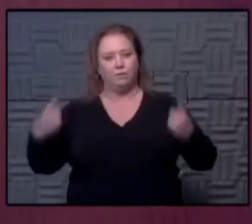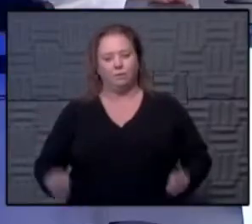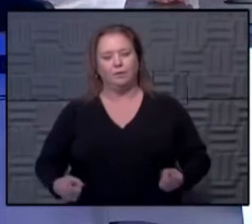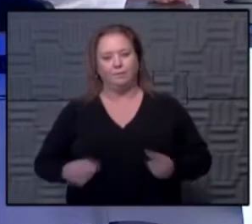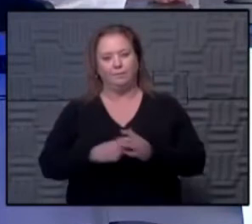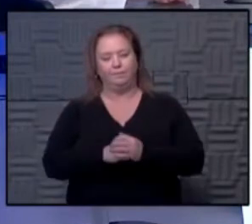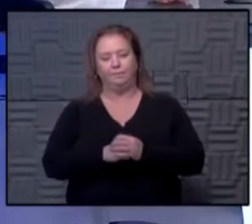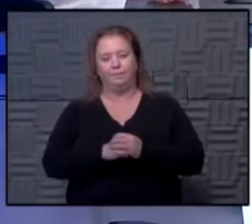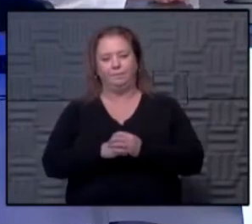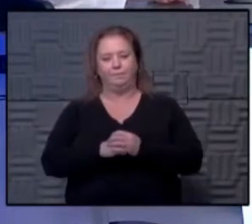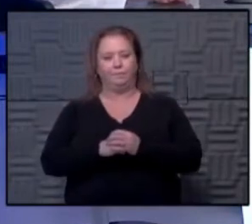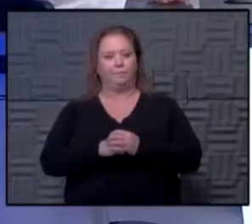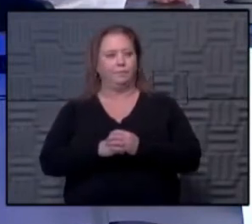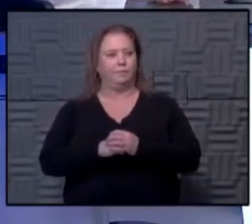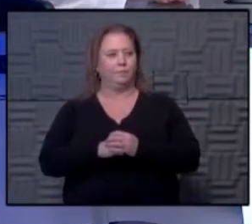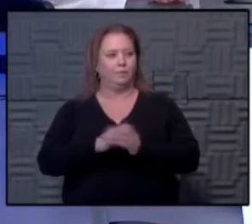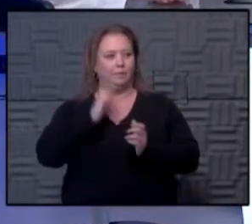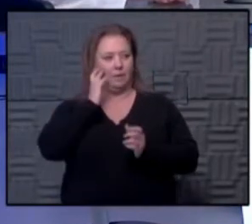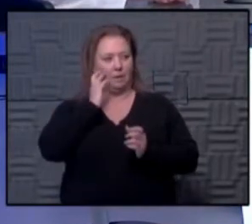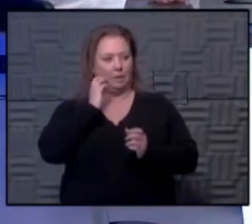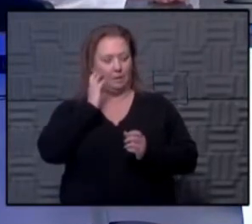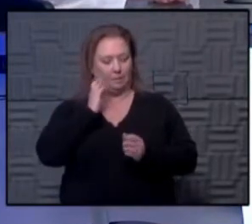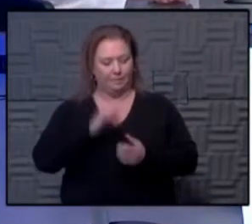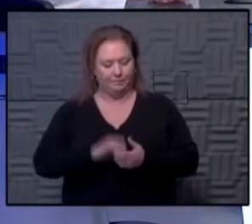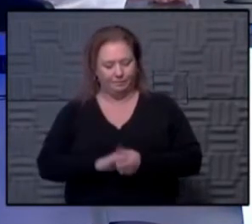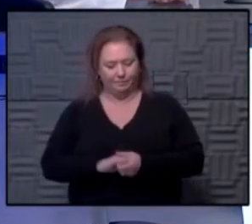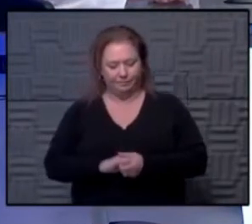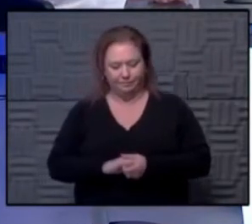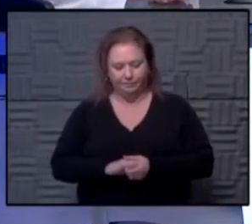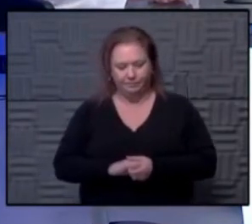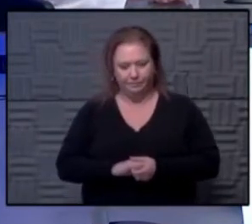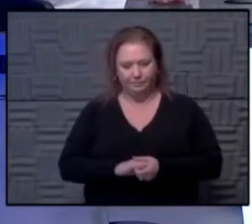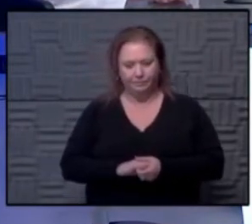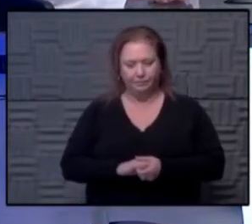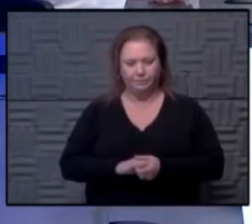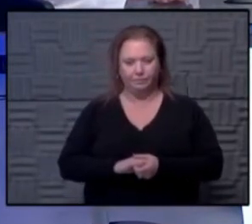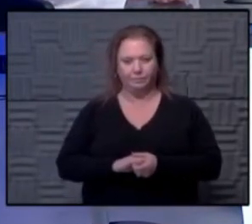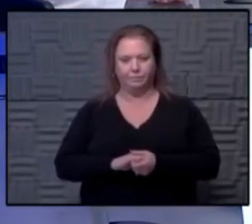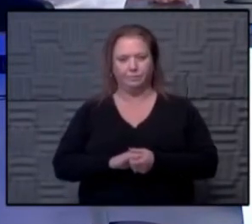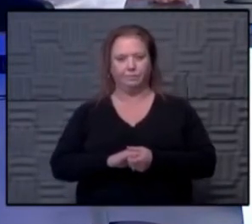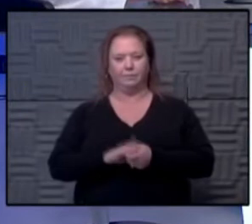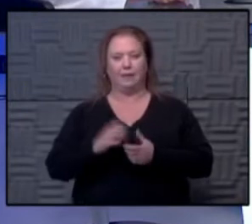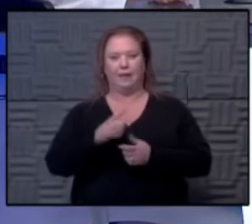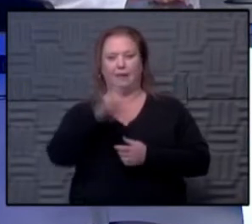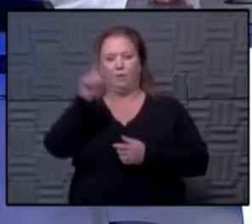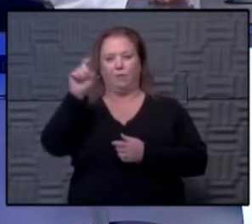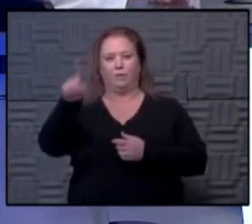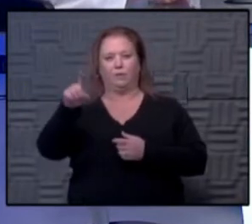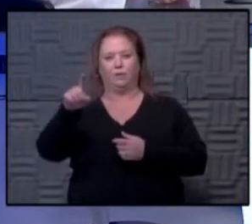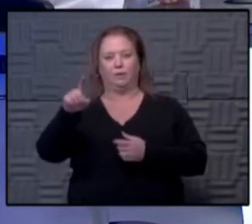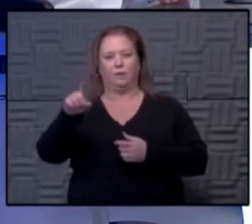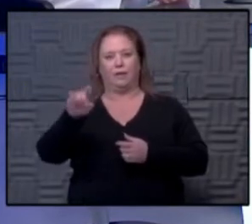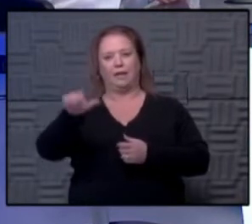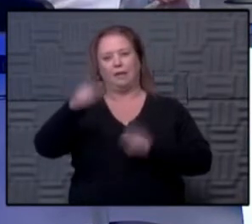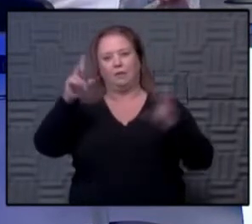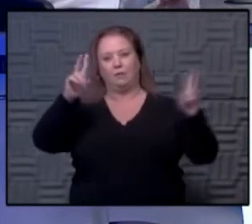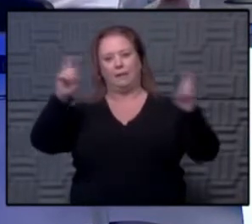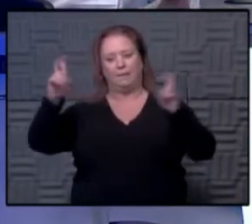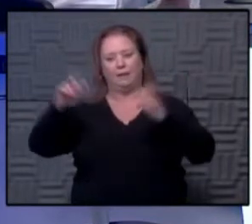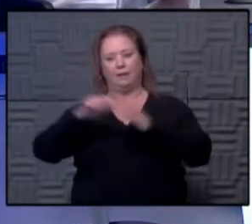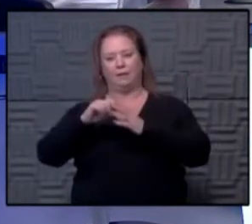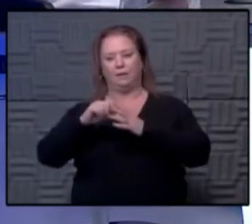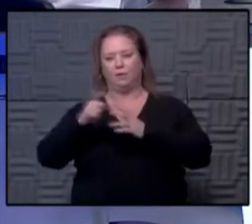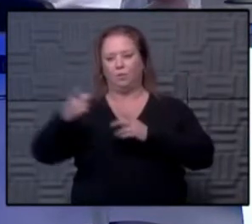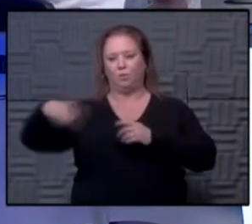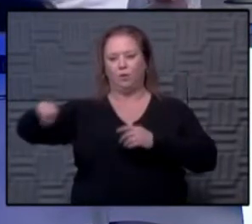long-term promise. All right, Shannon, any follow-up? I've got a question on another topic. When you